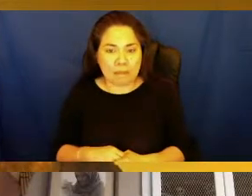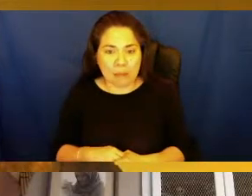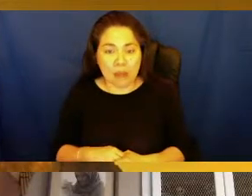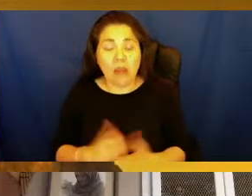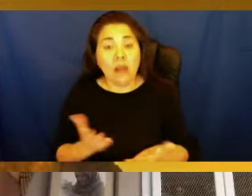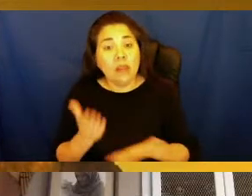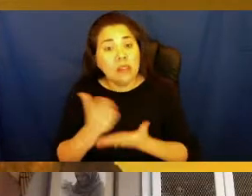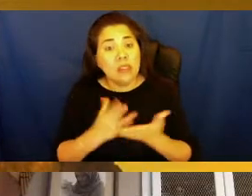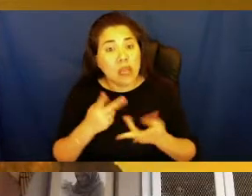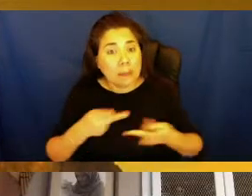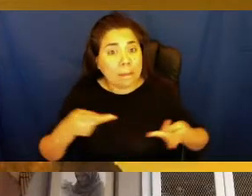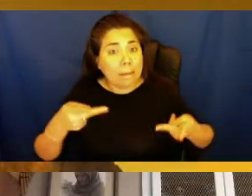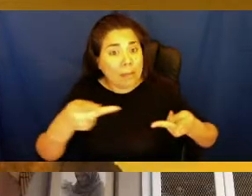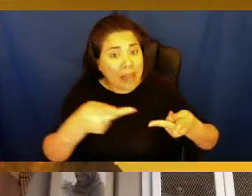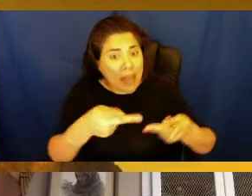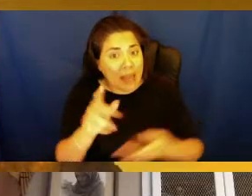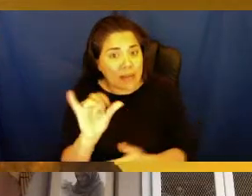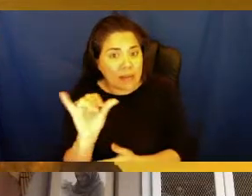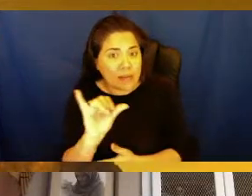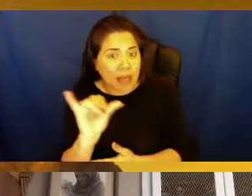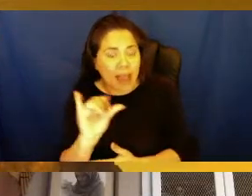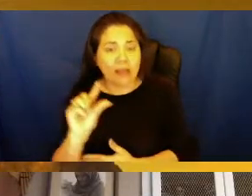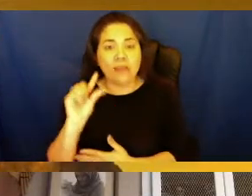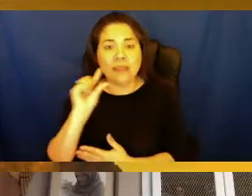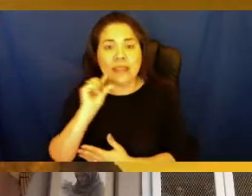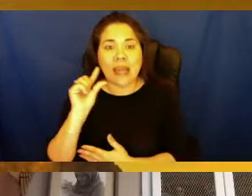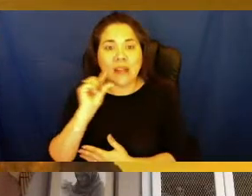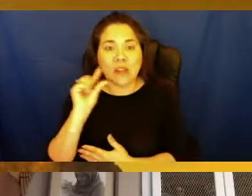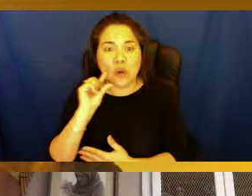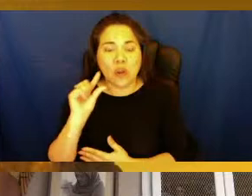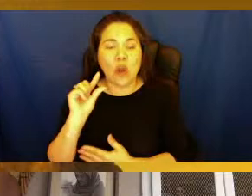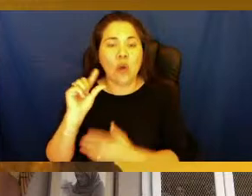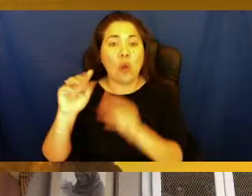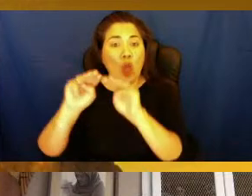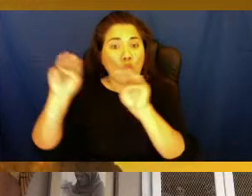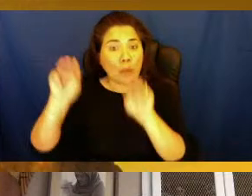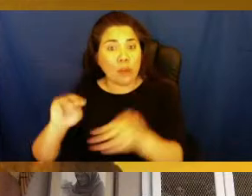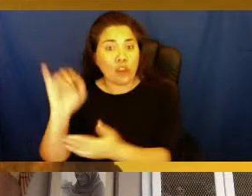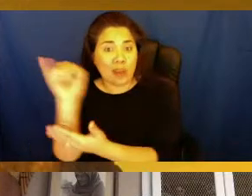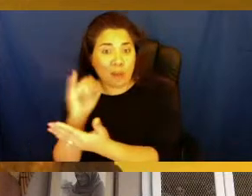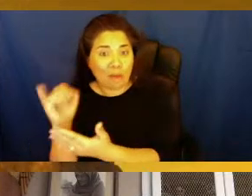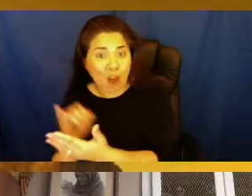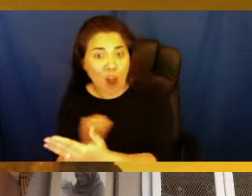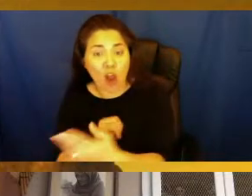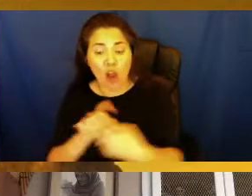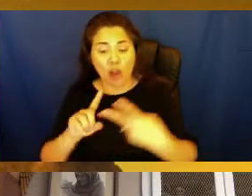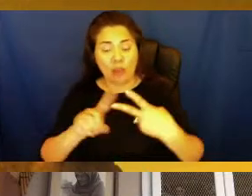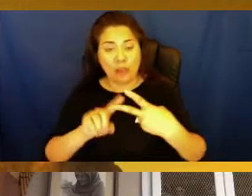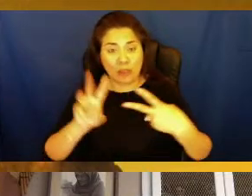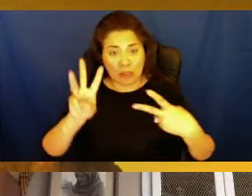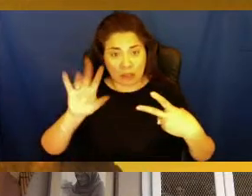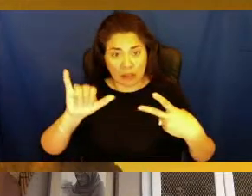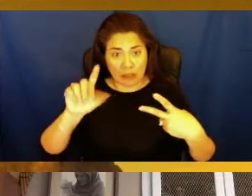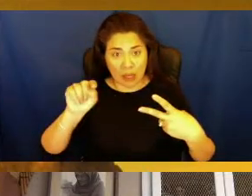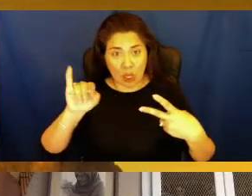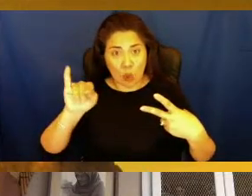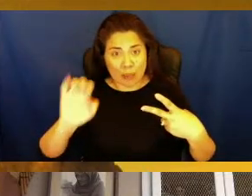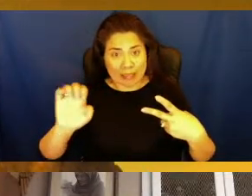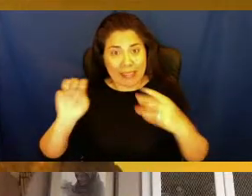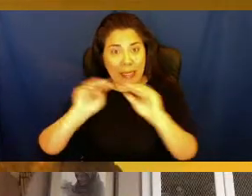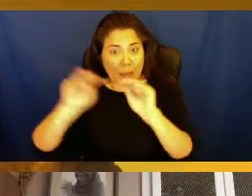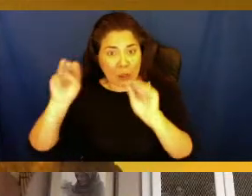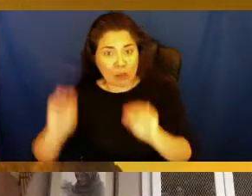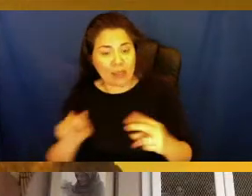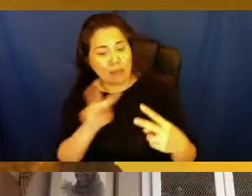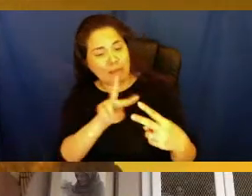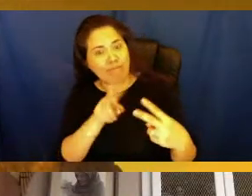places like the San Antonio Museum of Art or the Whitty Museum that support some sorts